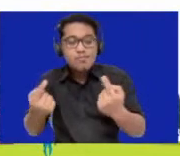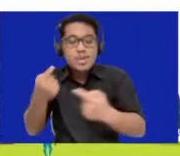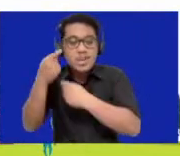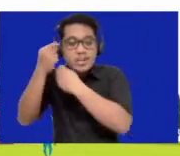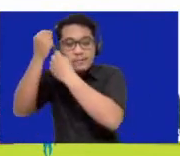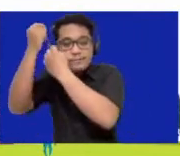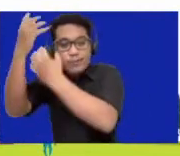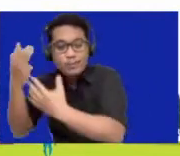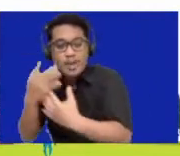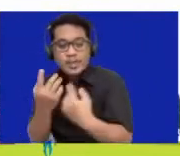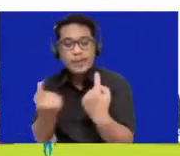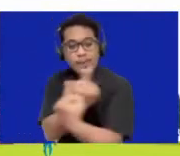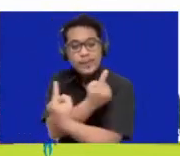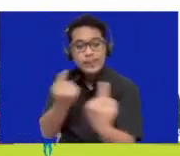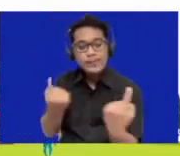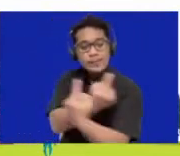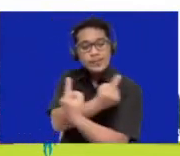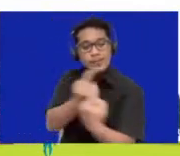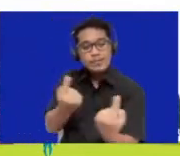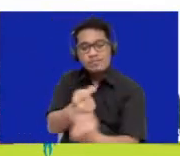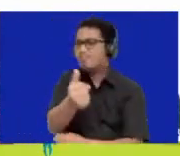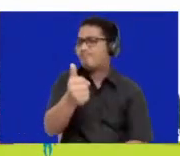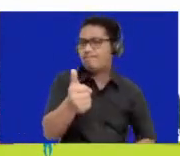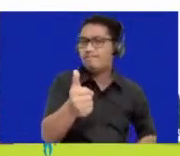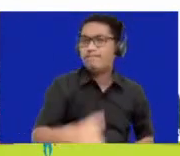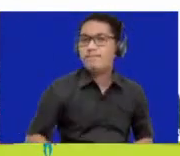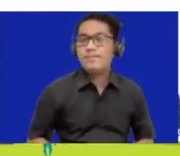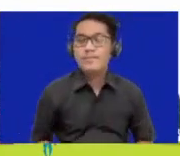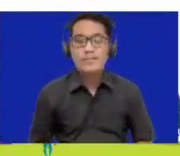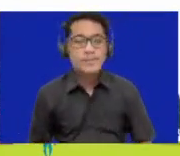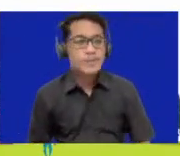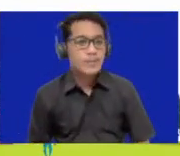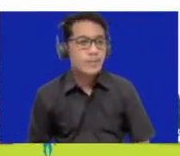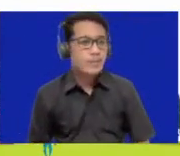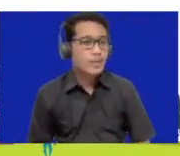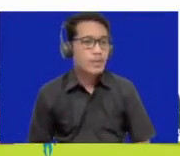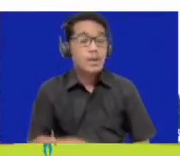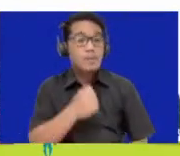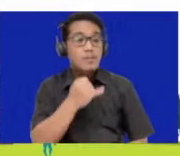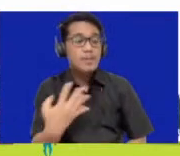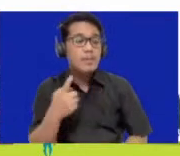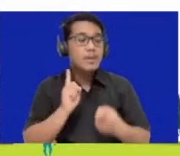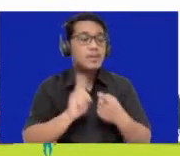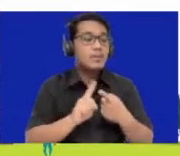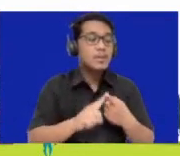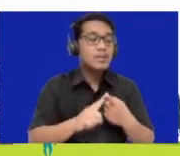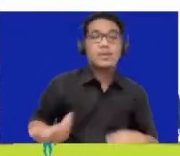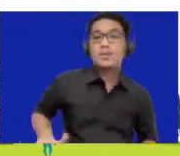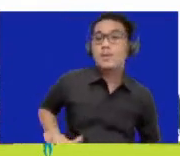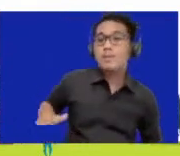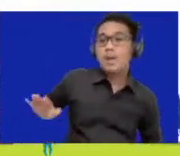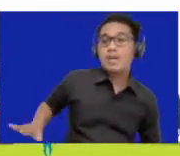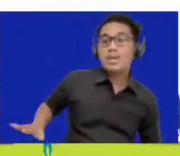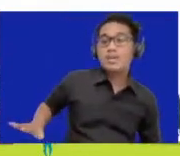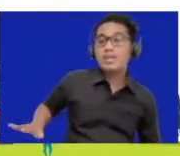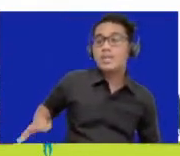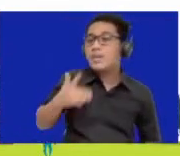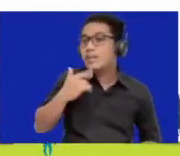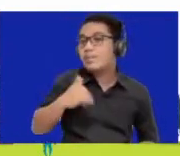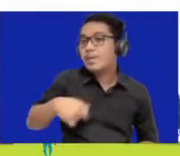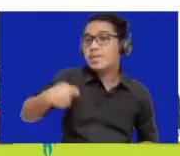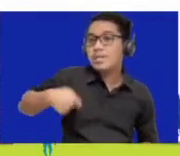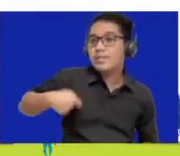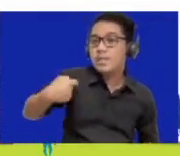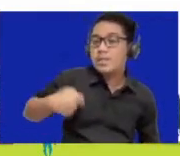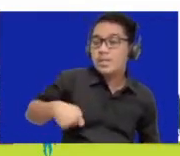with some of the colleagues, especially from the Ministry of Disaster Management and Relief. And I would like